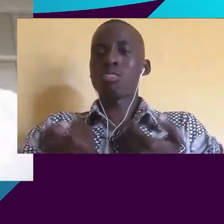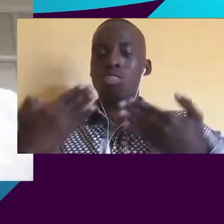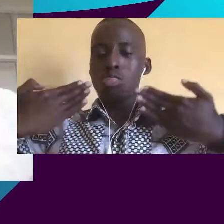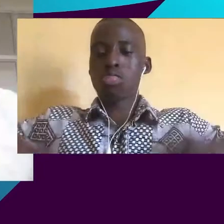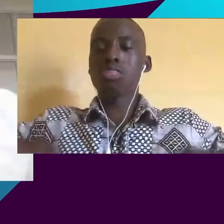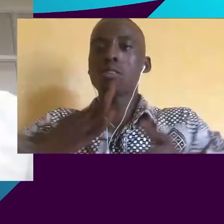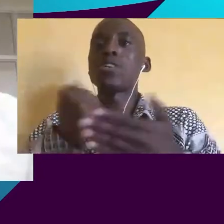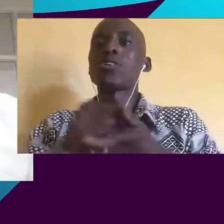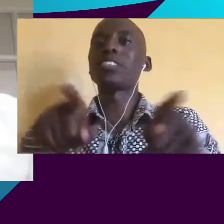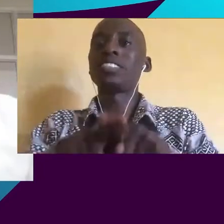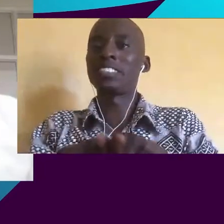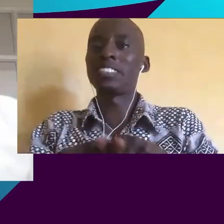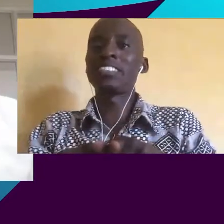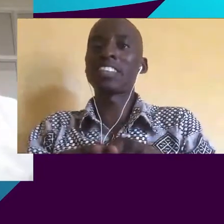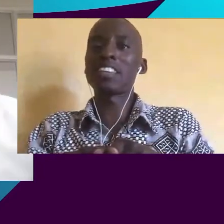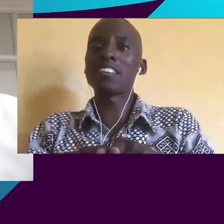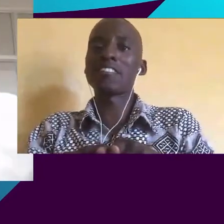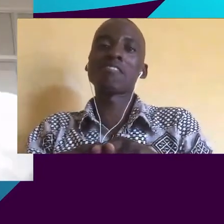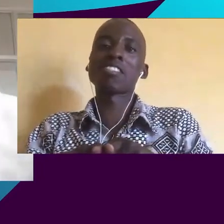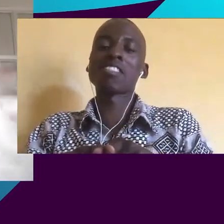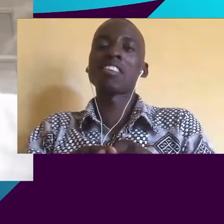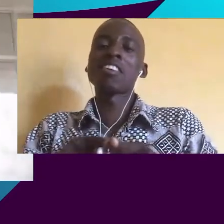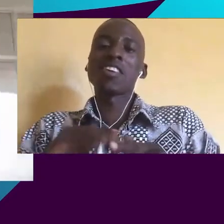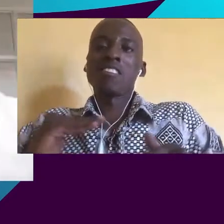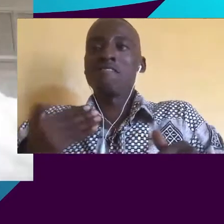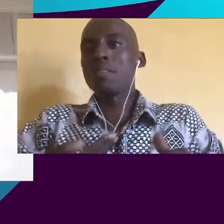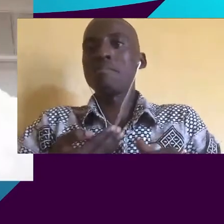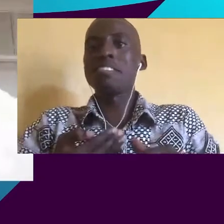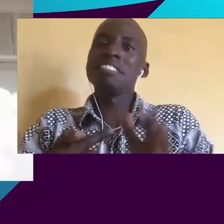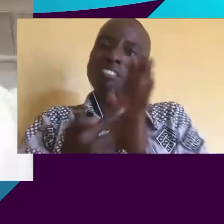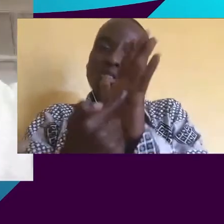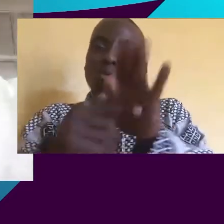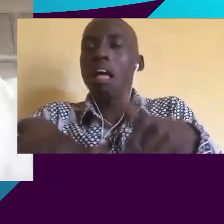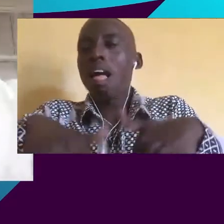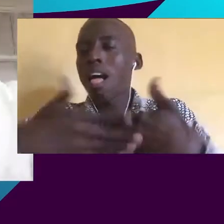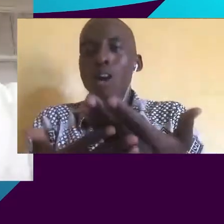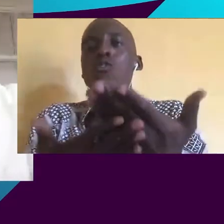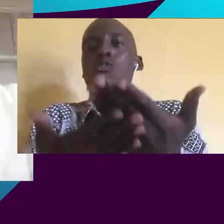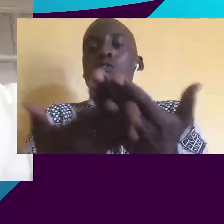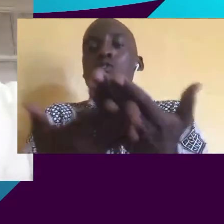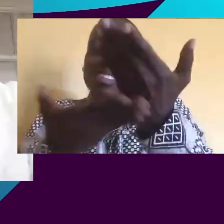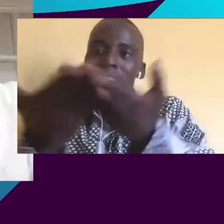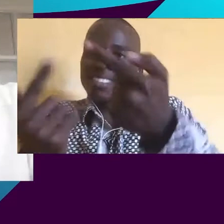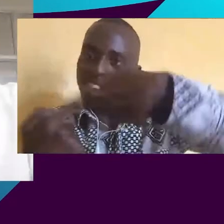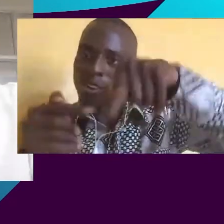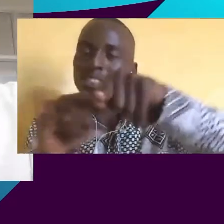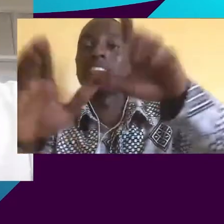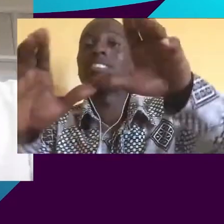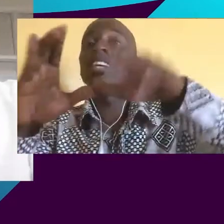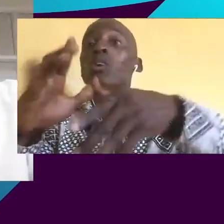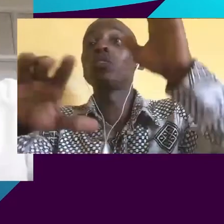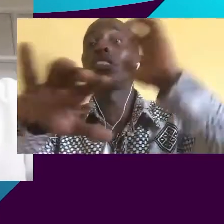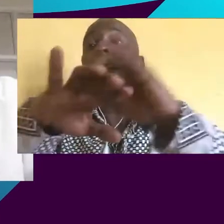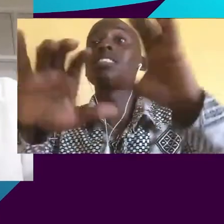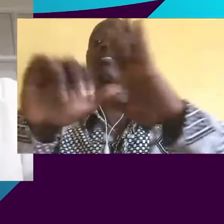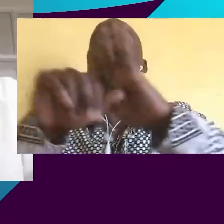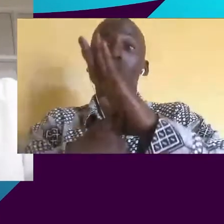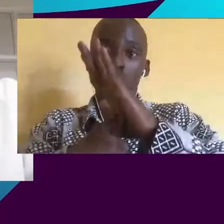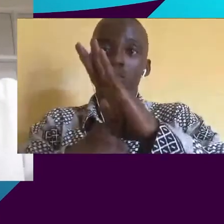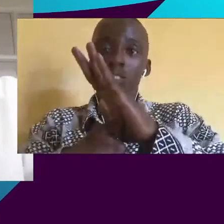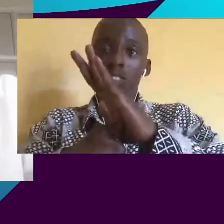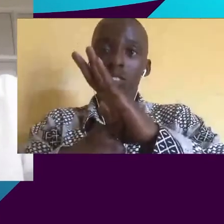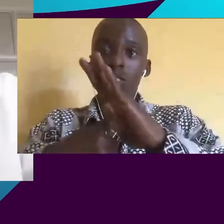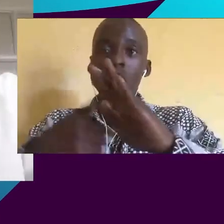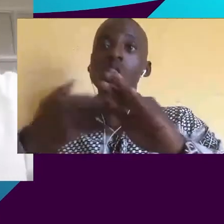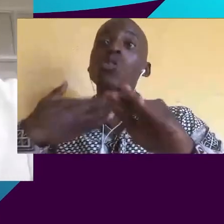feminine symbol for them. How do we get around these culturally sensitive issues? We want to play the soft